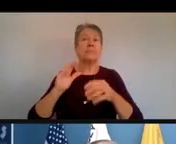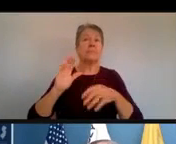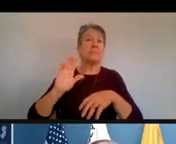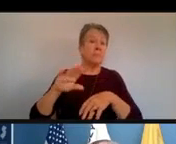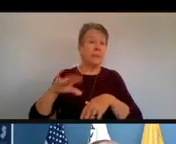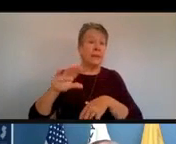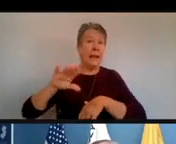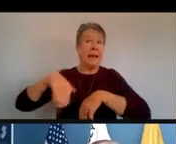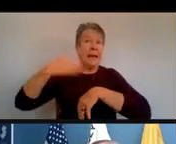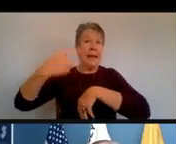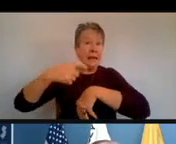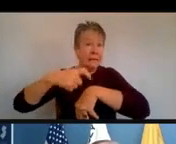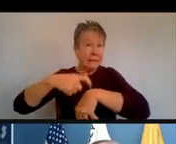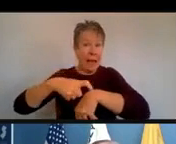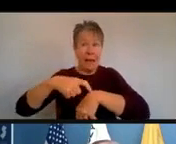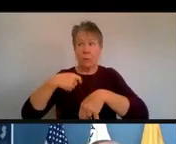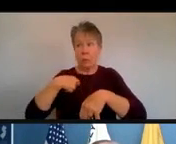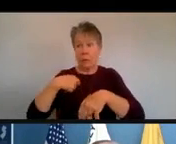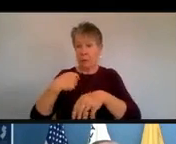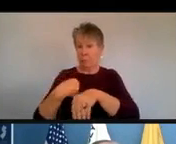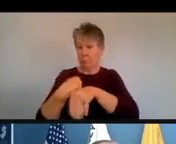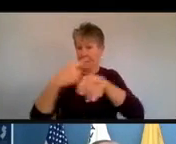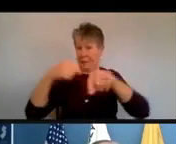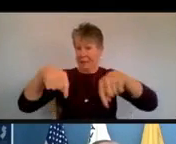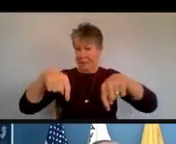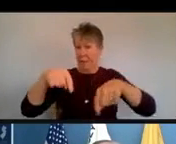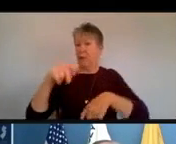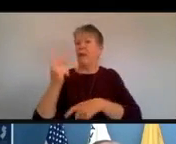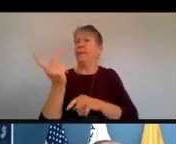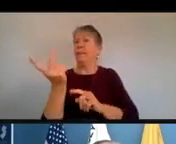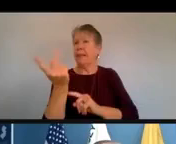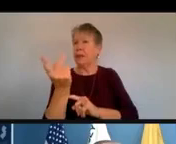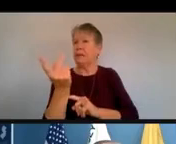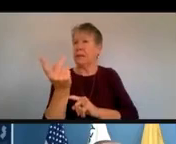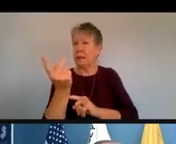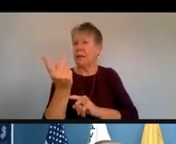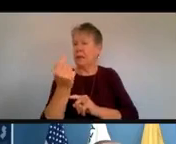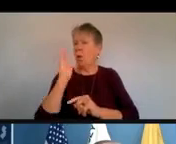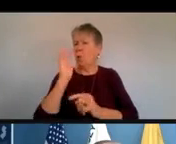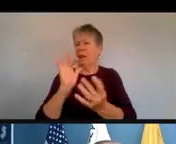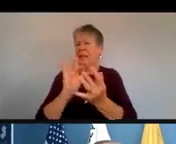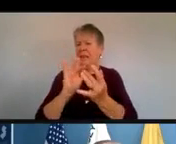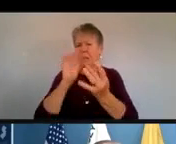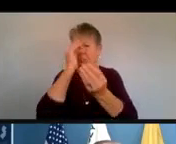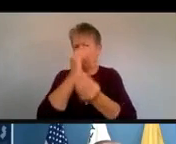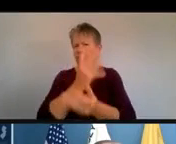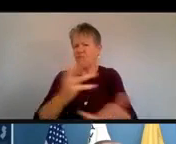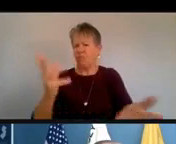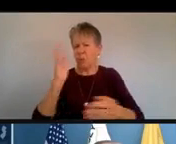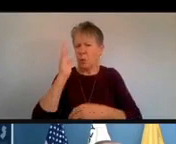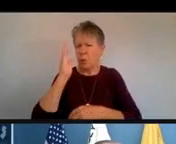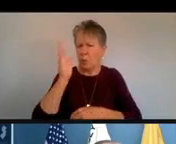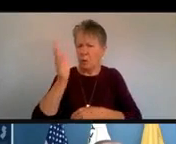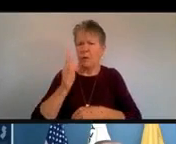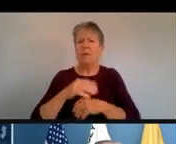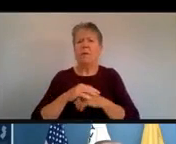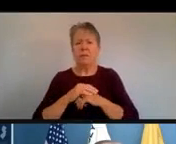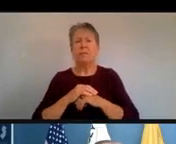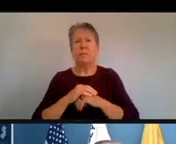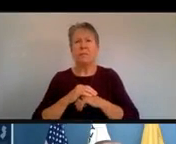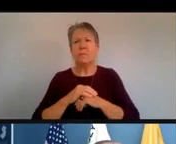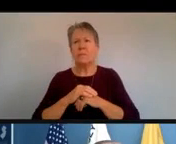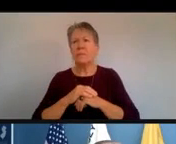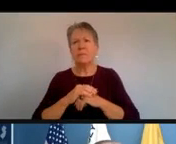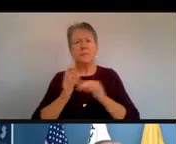schedule on my part or probably any of our part that's actually in person. We'll do some things virtually as we've been doing, and we'll continue to